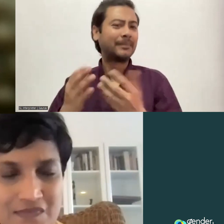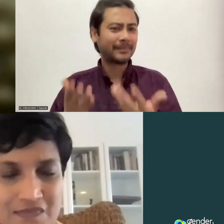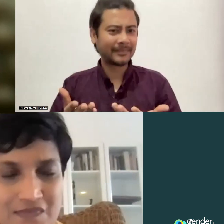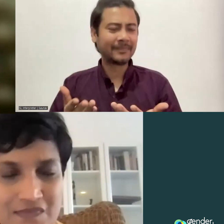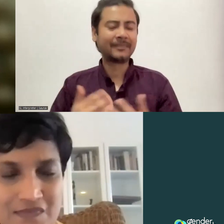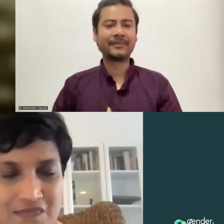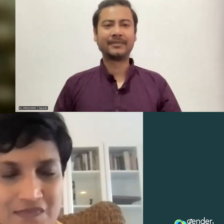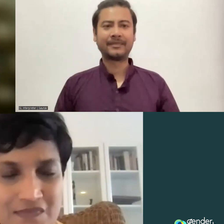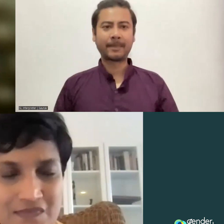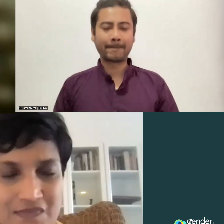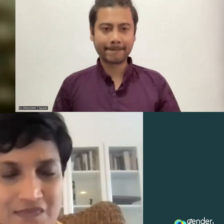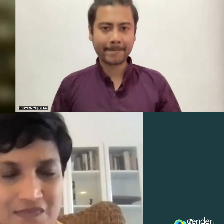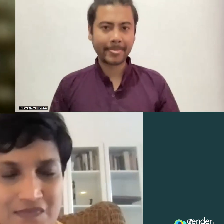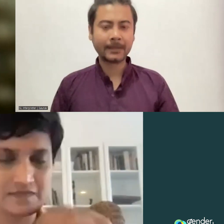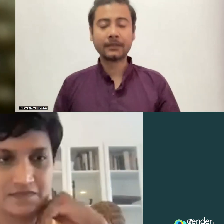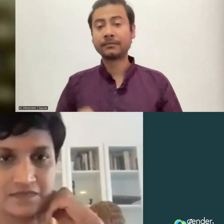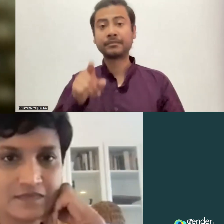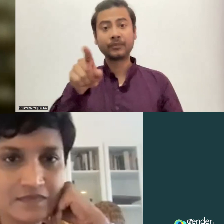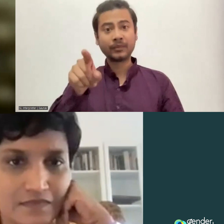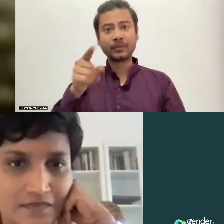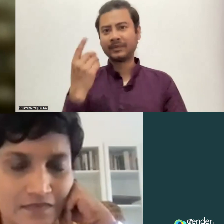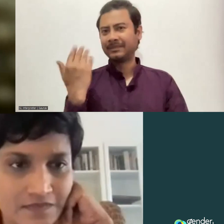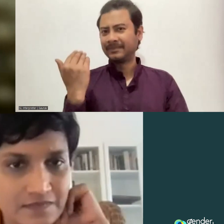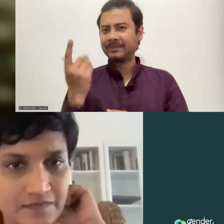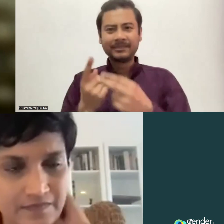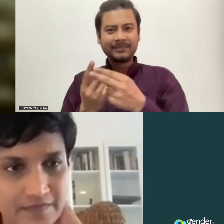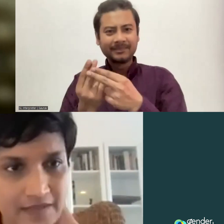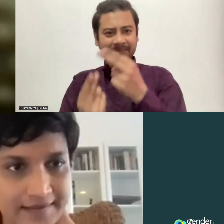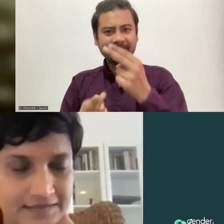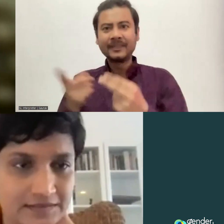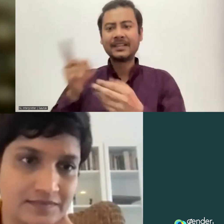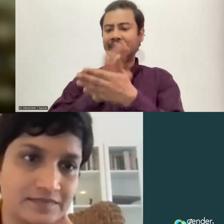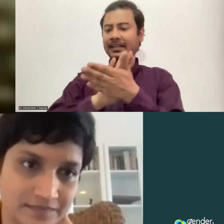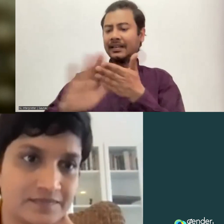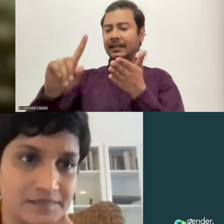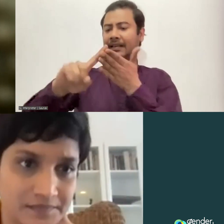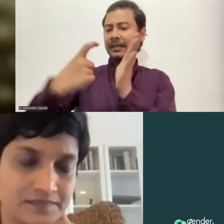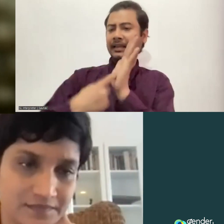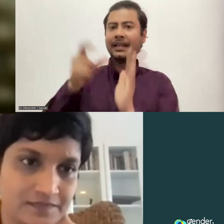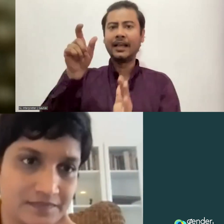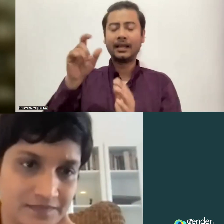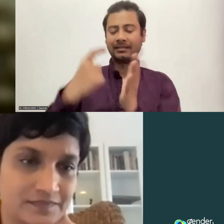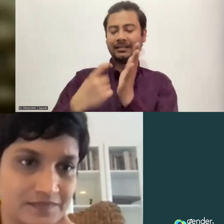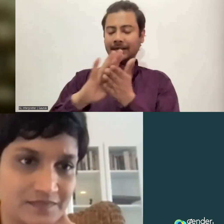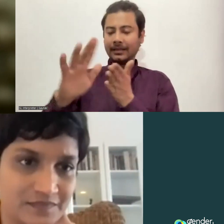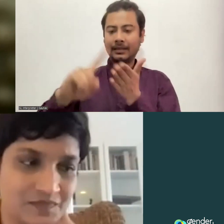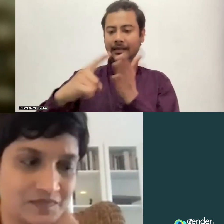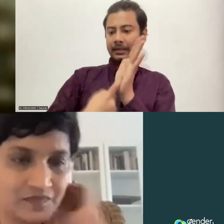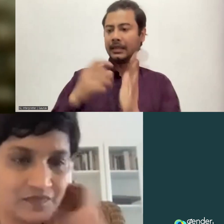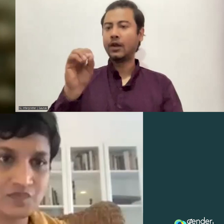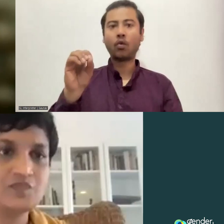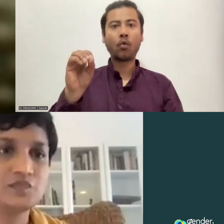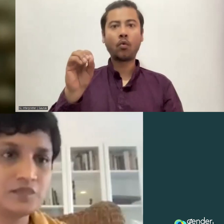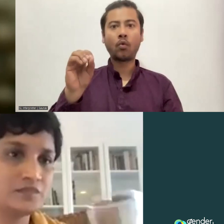in terms of just now what you kind of talked about, this hero architect syndrome, we see this in the